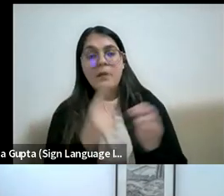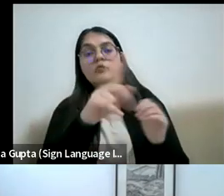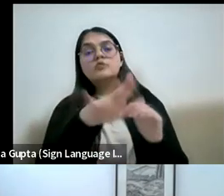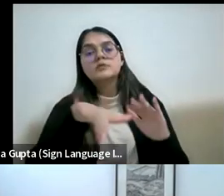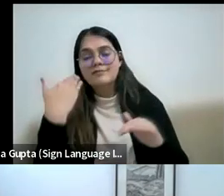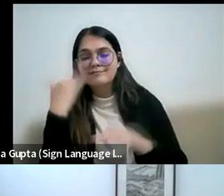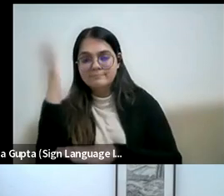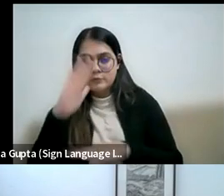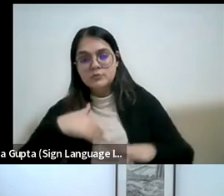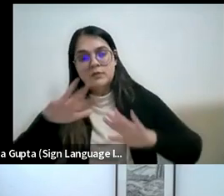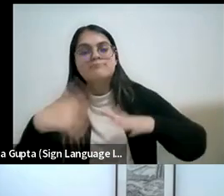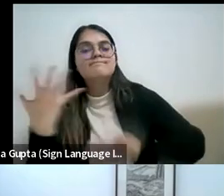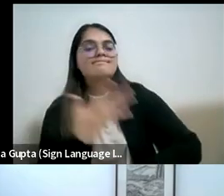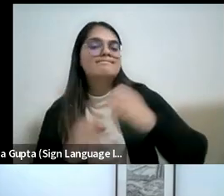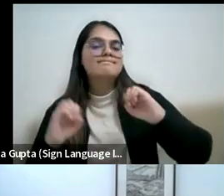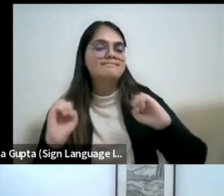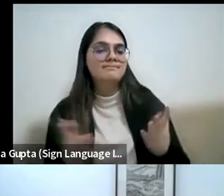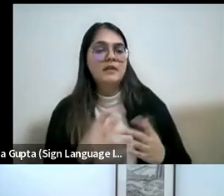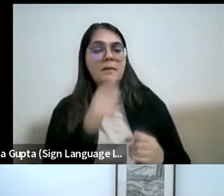discussion. Apurva, Vidhi, over to you.